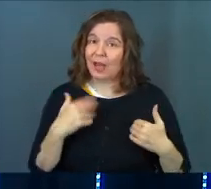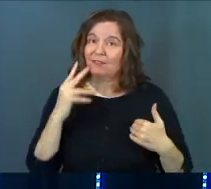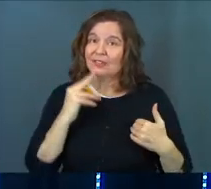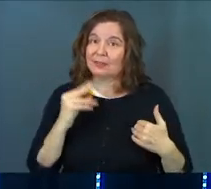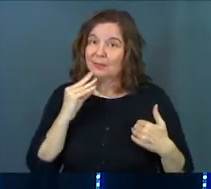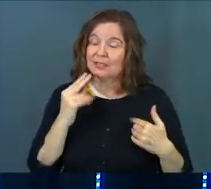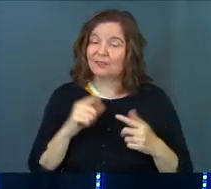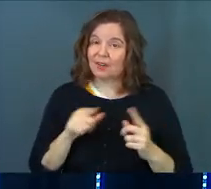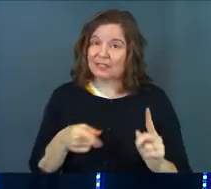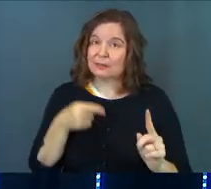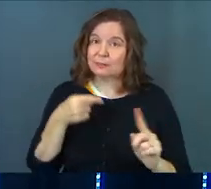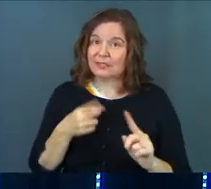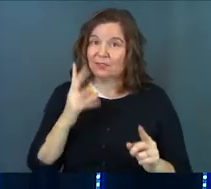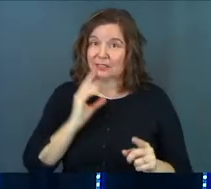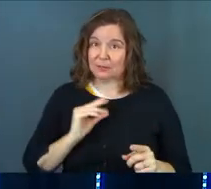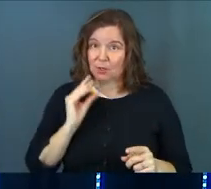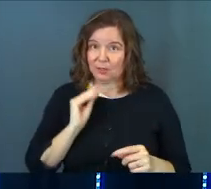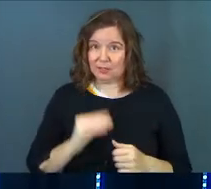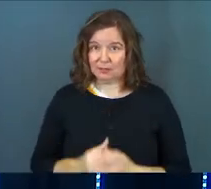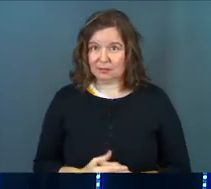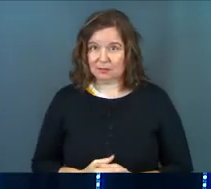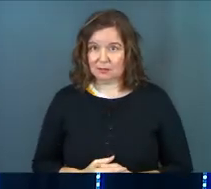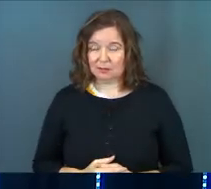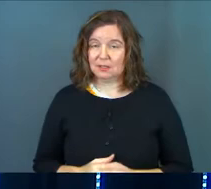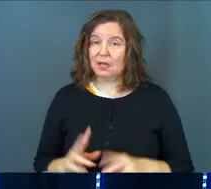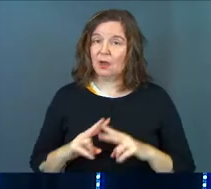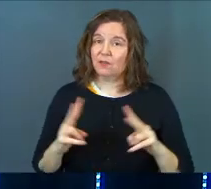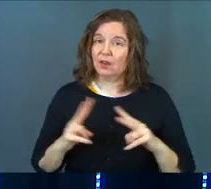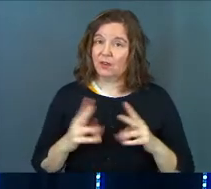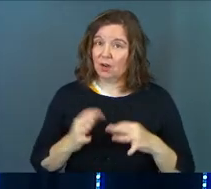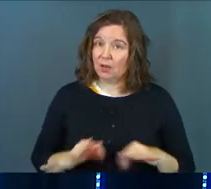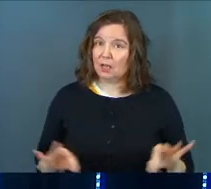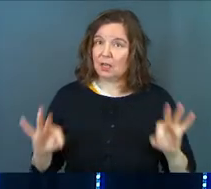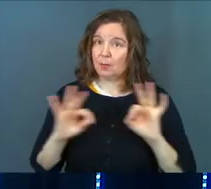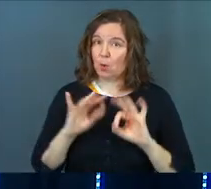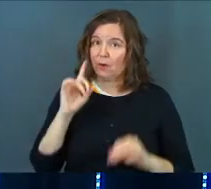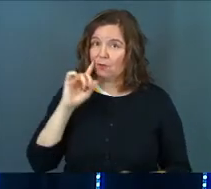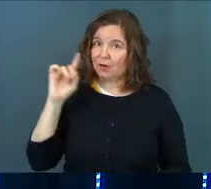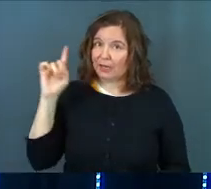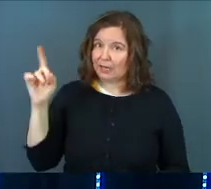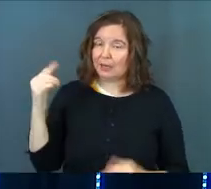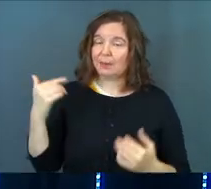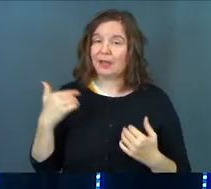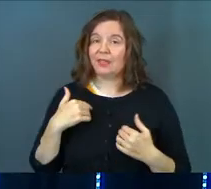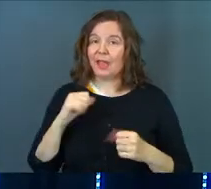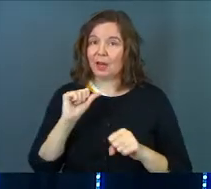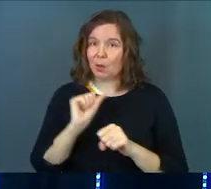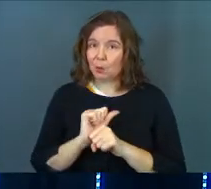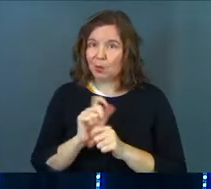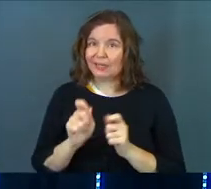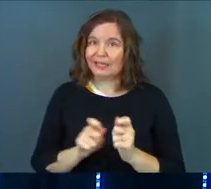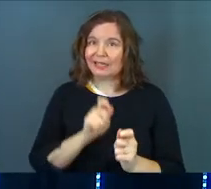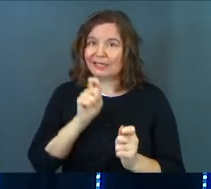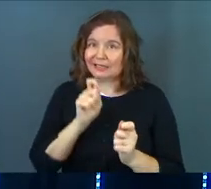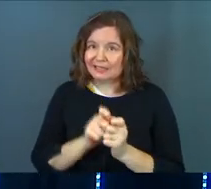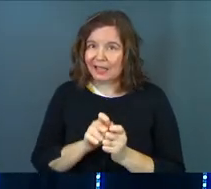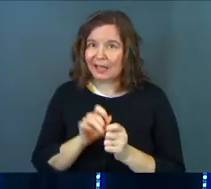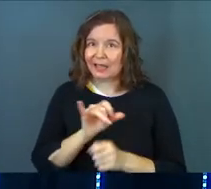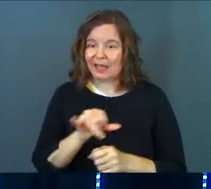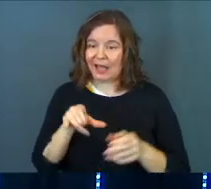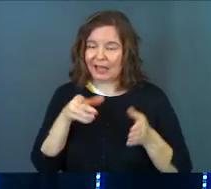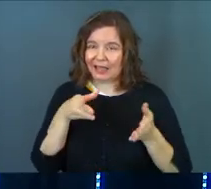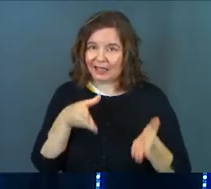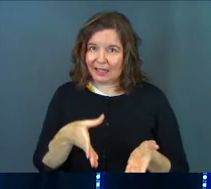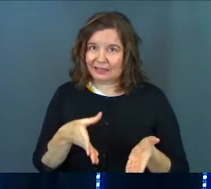have an experience, a very specific experience. It was very, very important to him that it work exactly